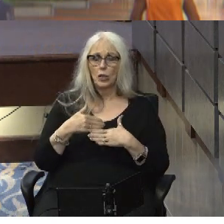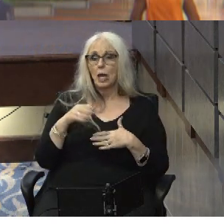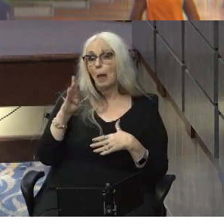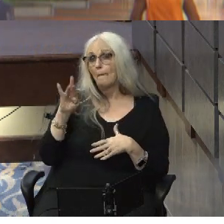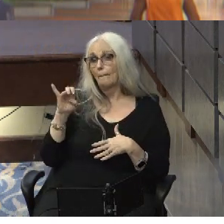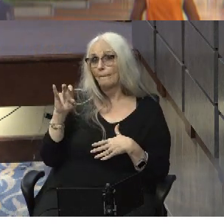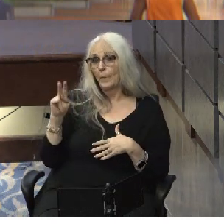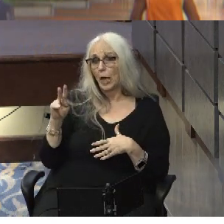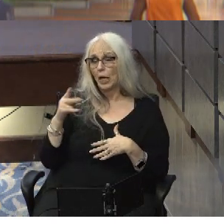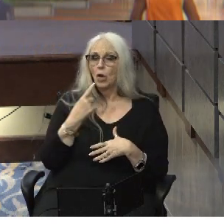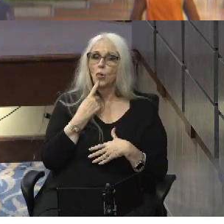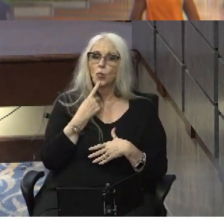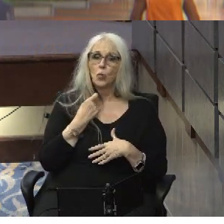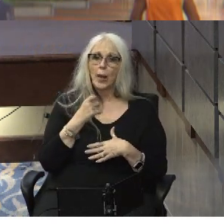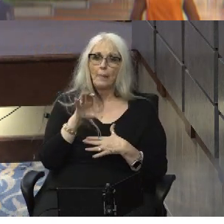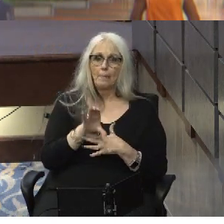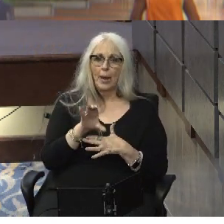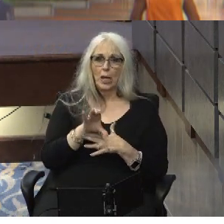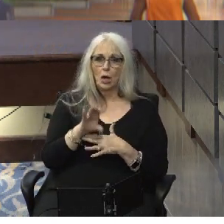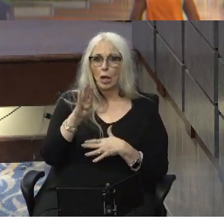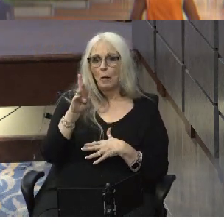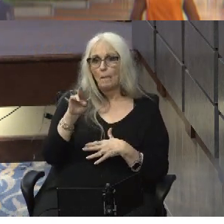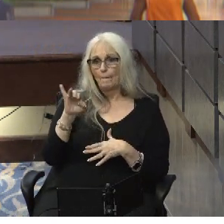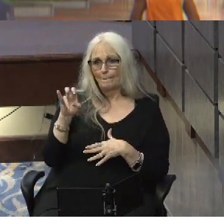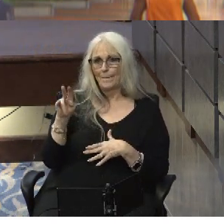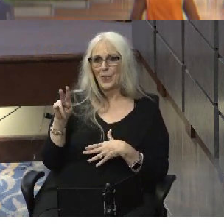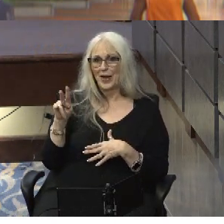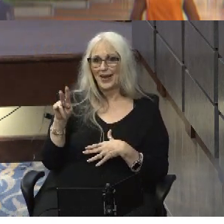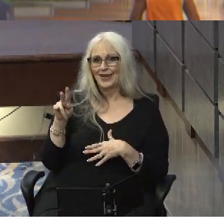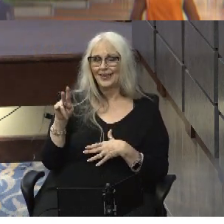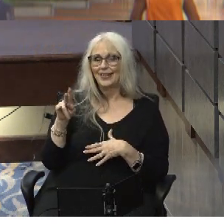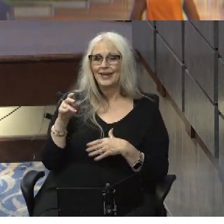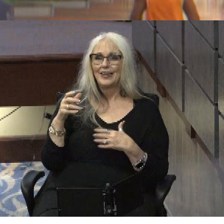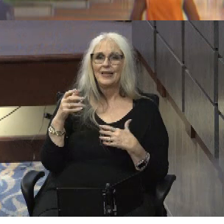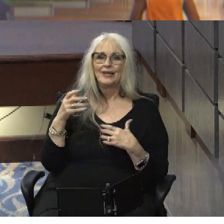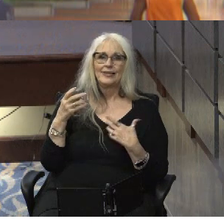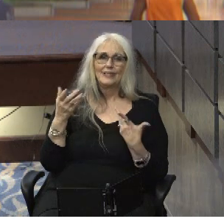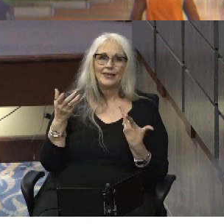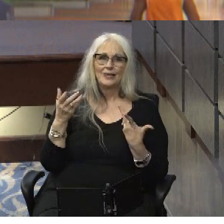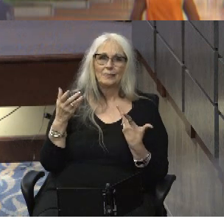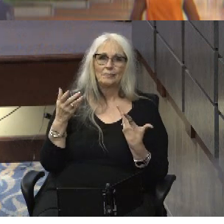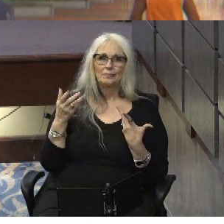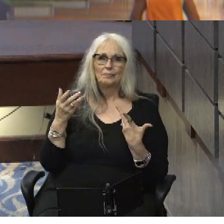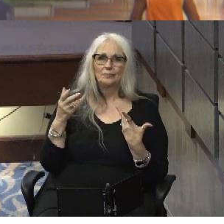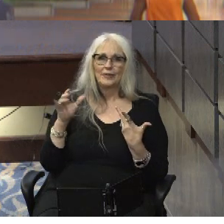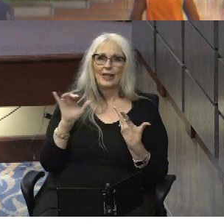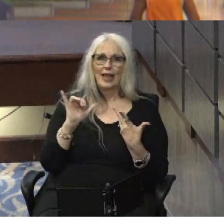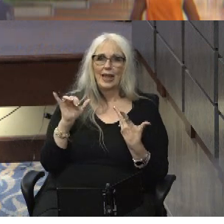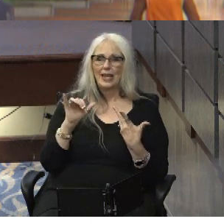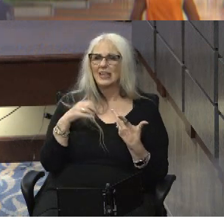is the red Baylor brick, the red Baylor color and scale of the masonry that they have on